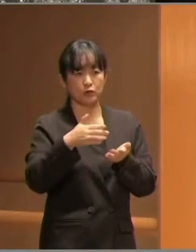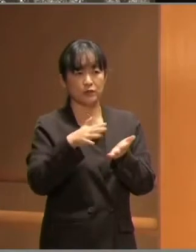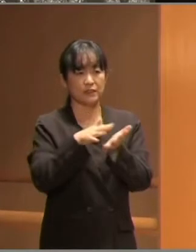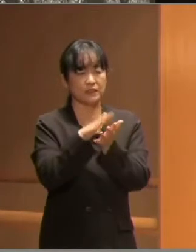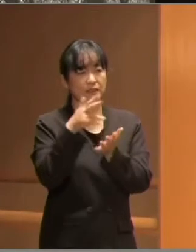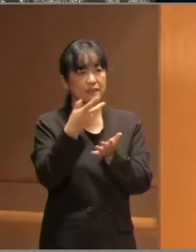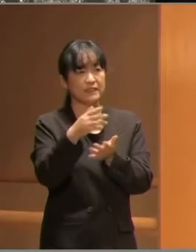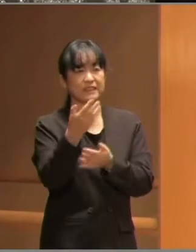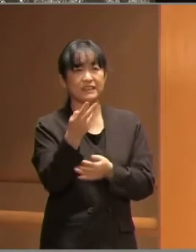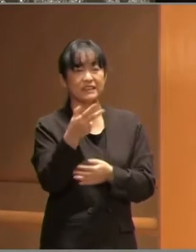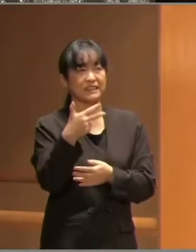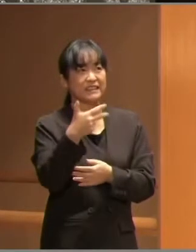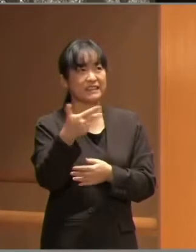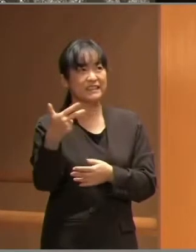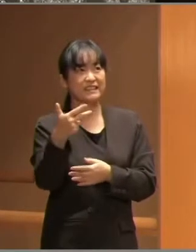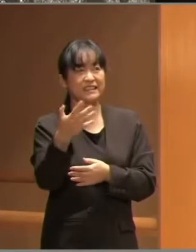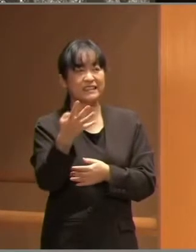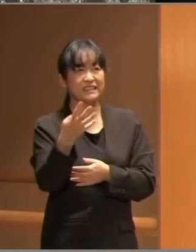2 pictures,